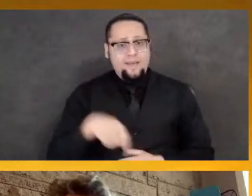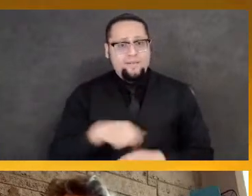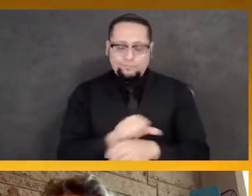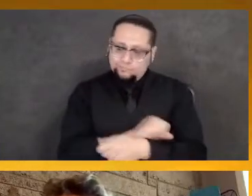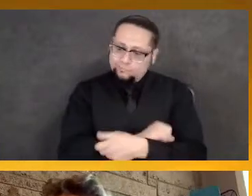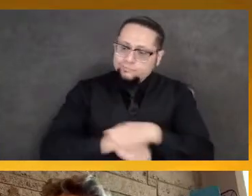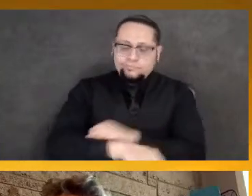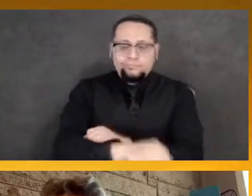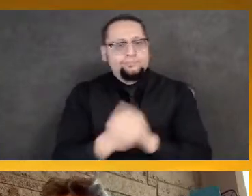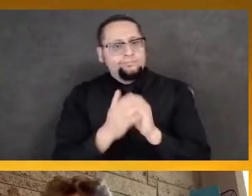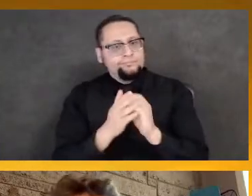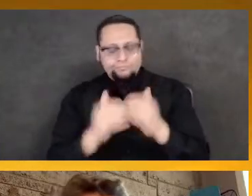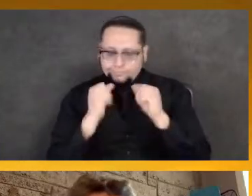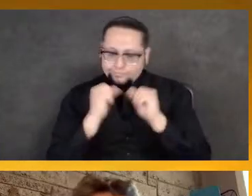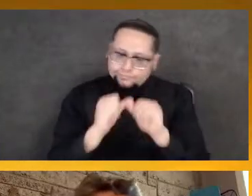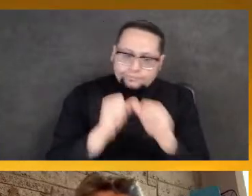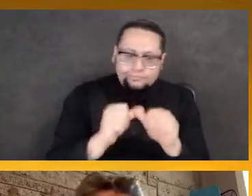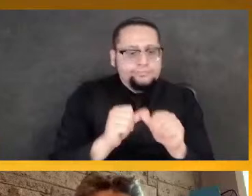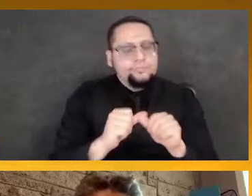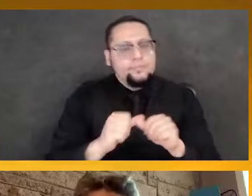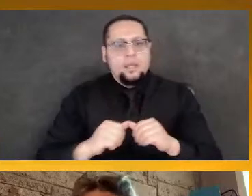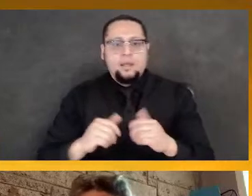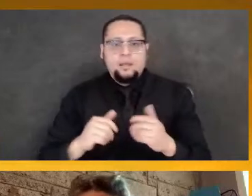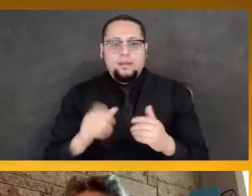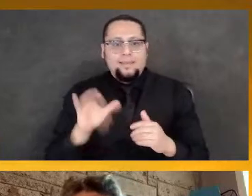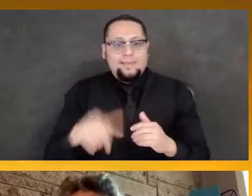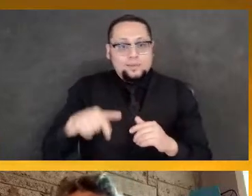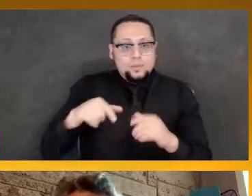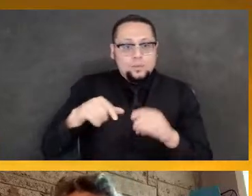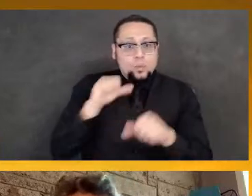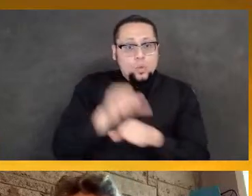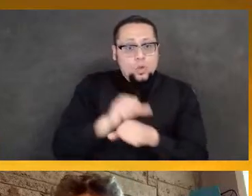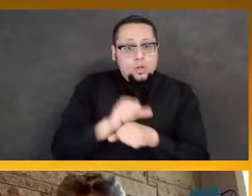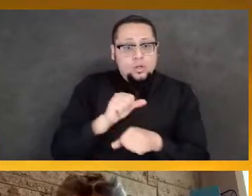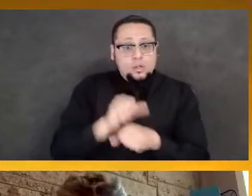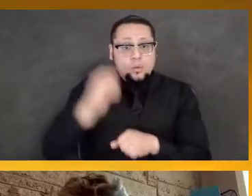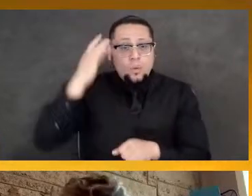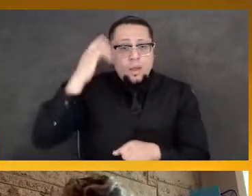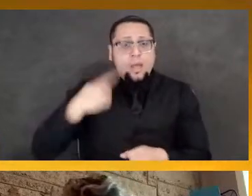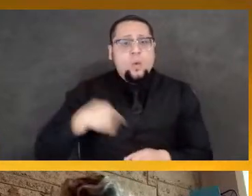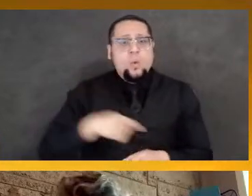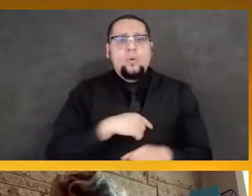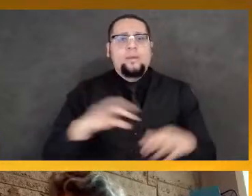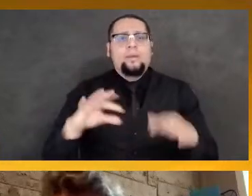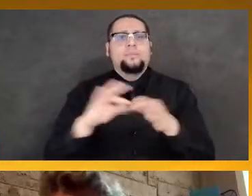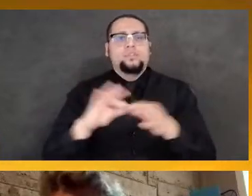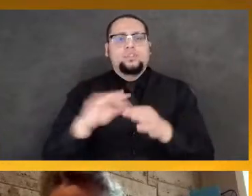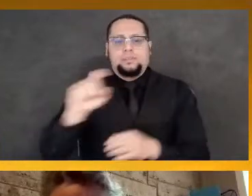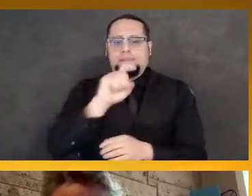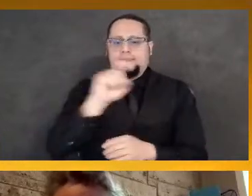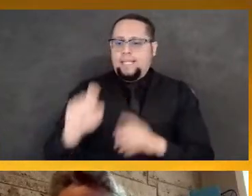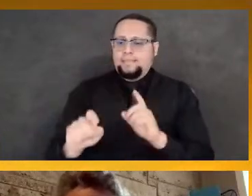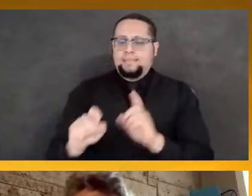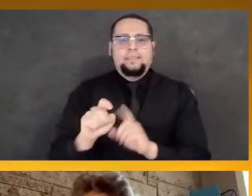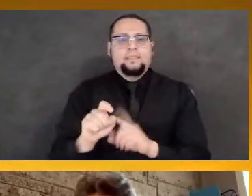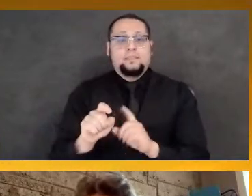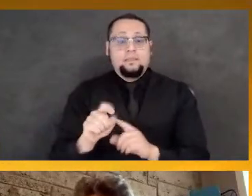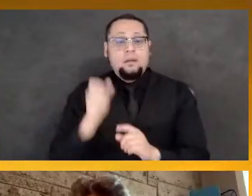work continues, because when we talk about Texas, it doesn't